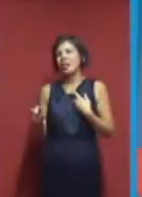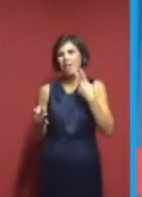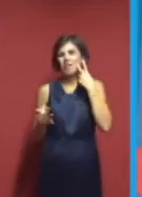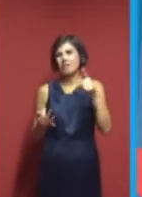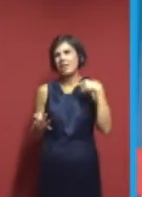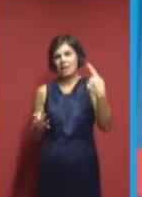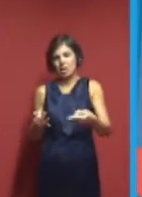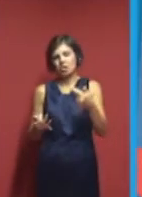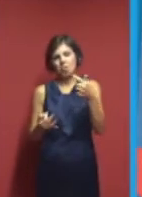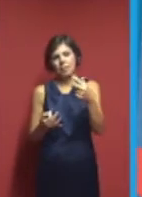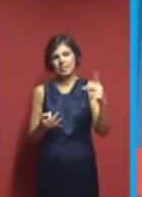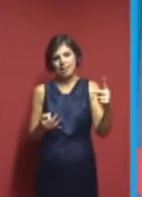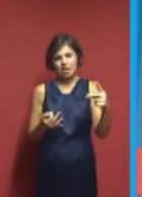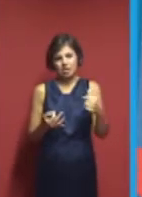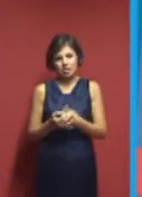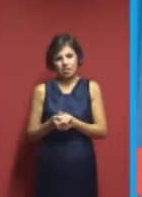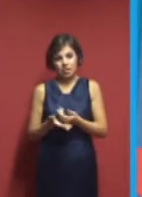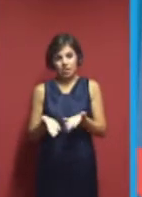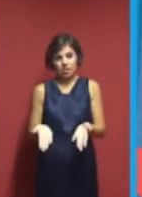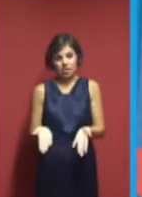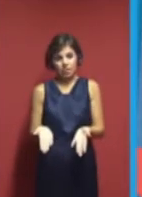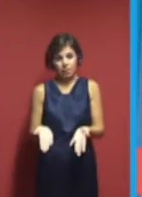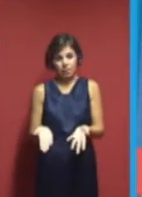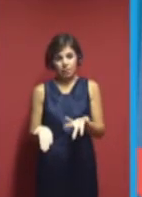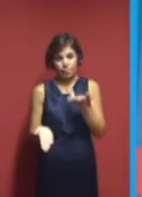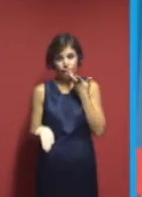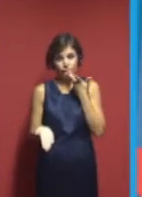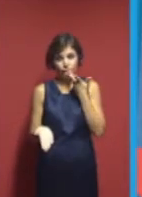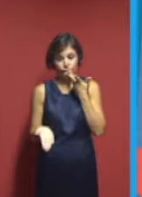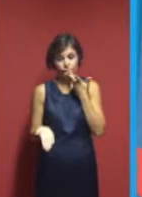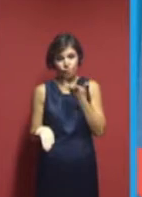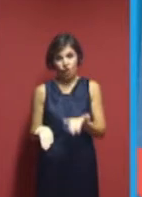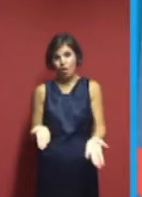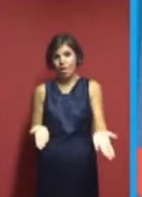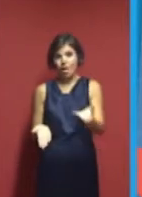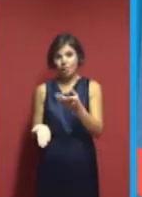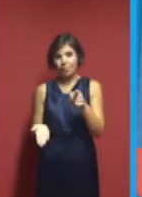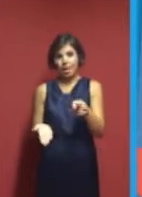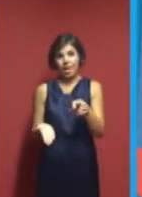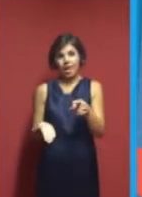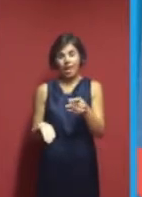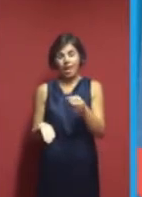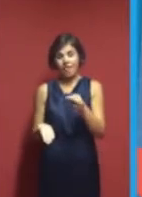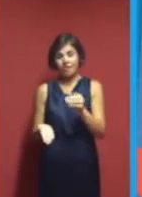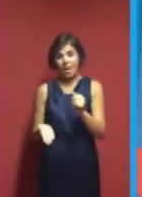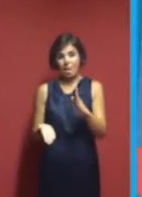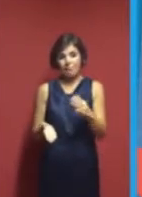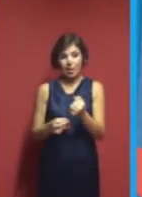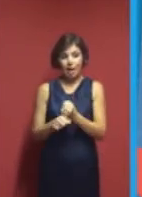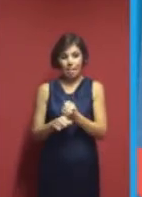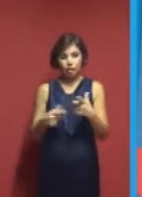And what if you want to launch a Fab Lab in your own city? What you should do? Probably, if I could give you advice, it is